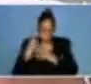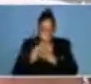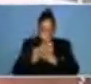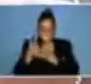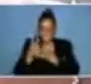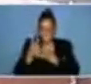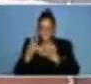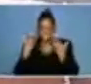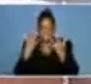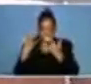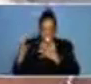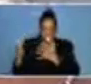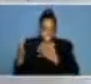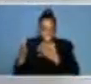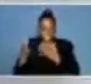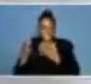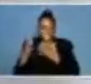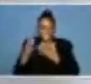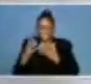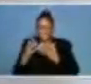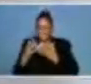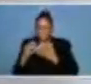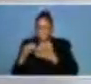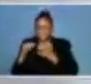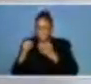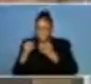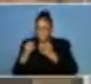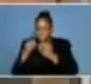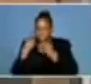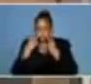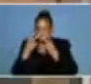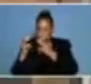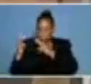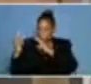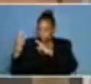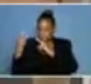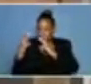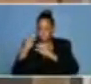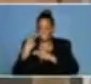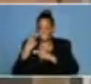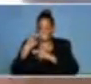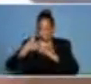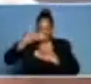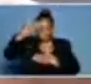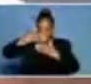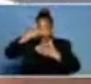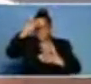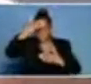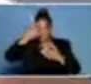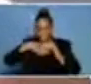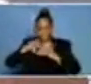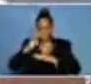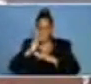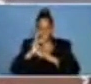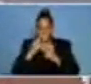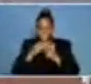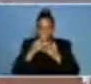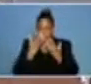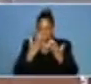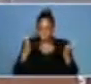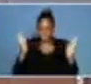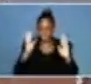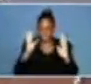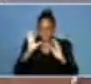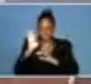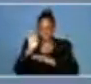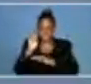We'll be done. Just finished work we about to do. If you look around, you'll see the 2 structures that up. Get a little fencing work to do. That'll